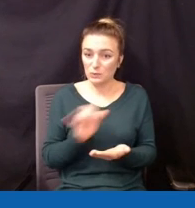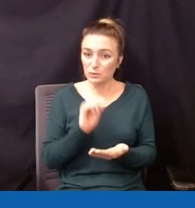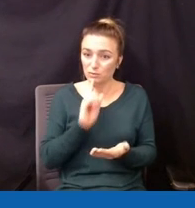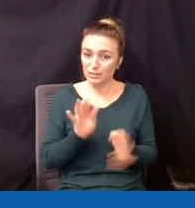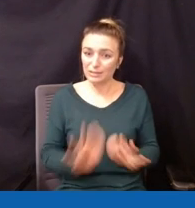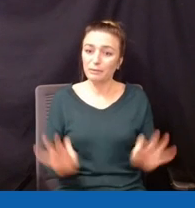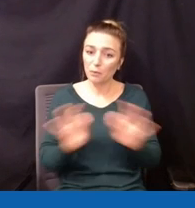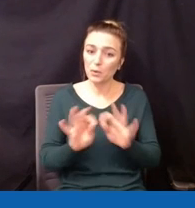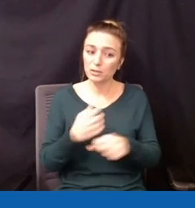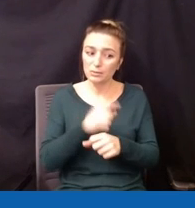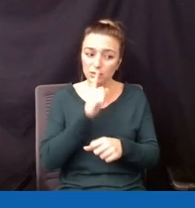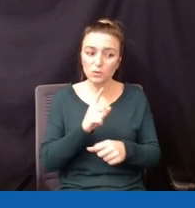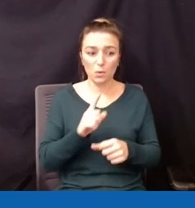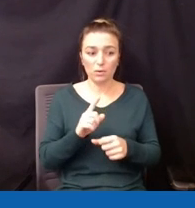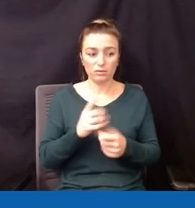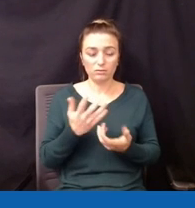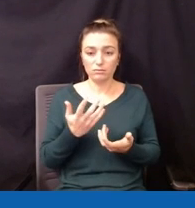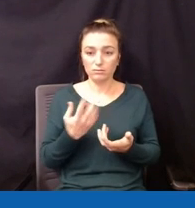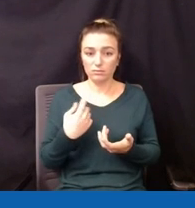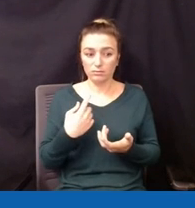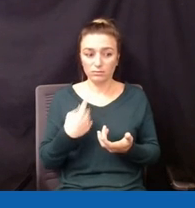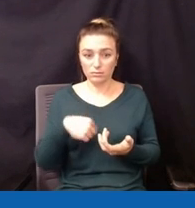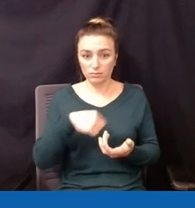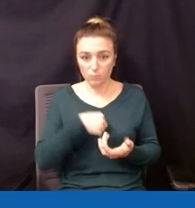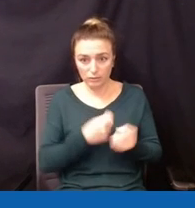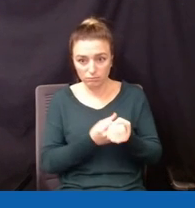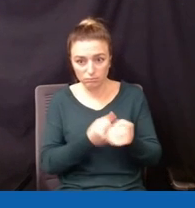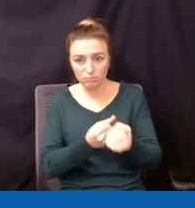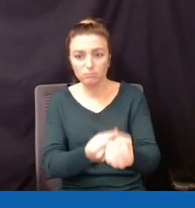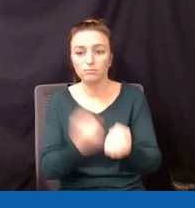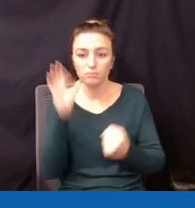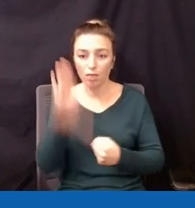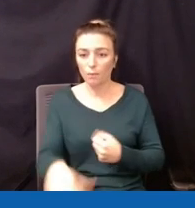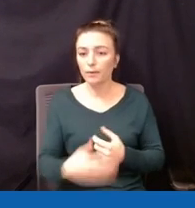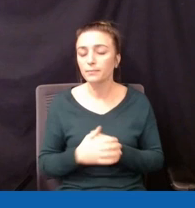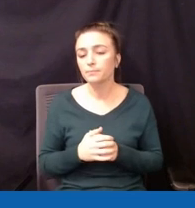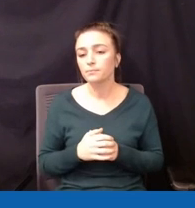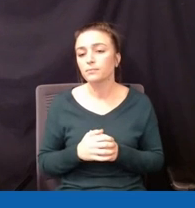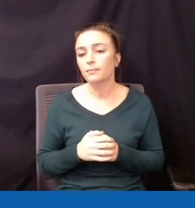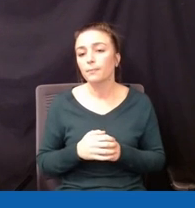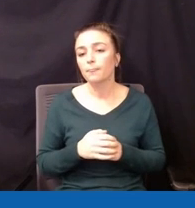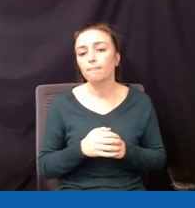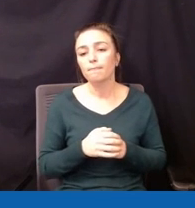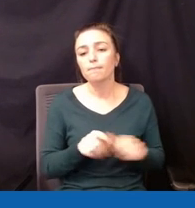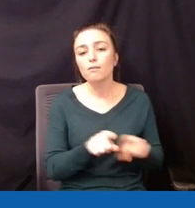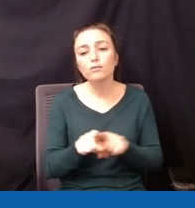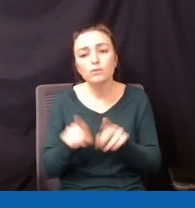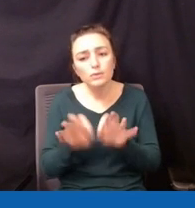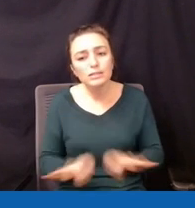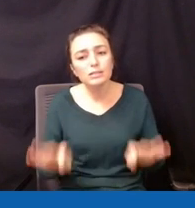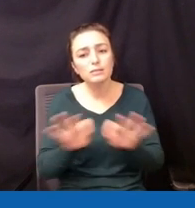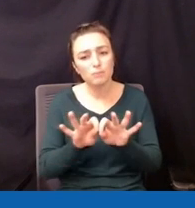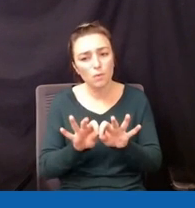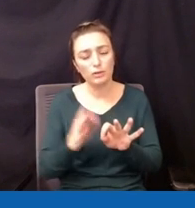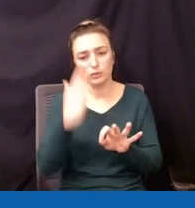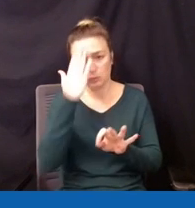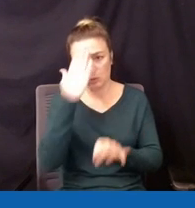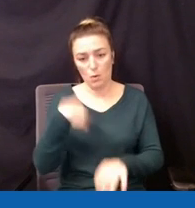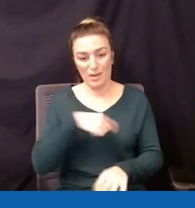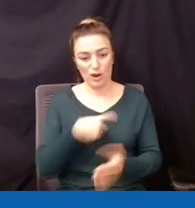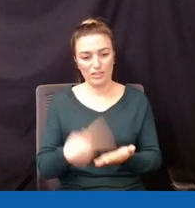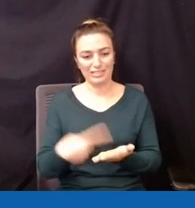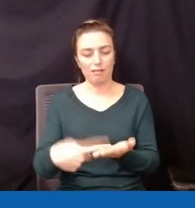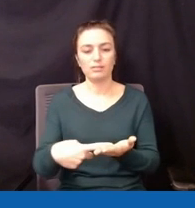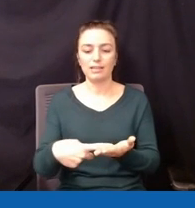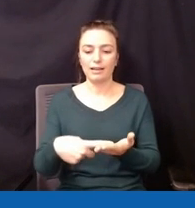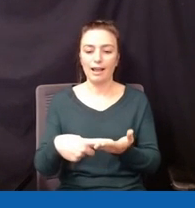know, the frontline army for mental health care. And importantly, Erica, it's important to know we're talking about an extension